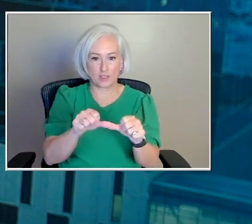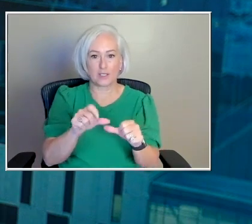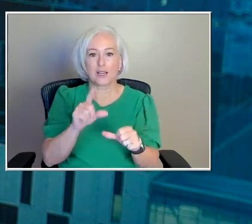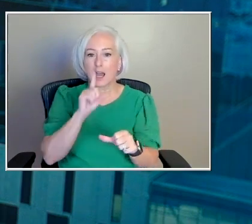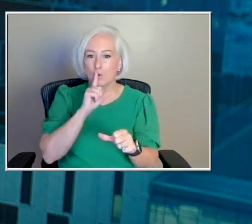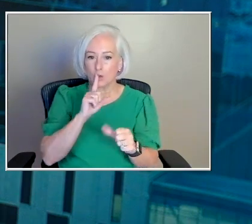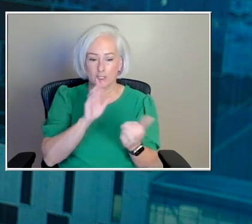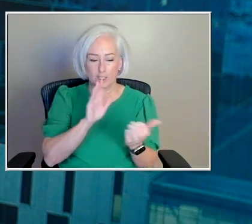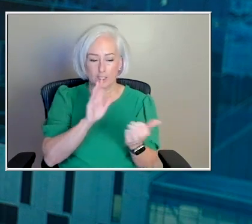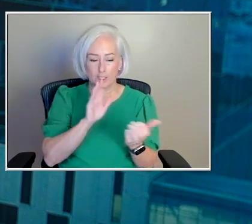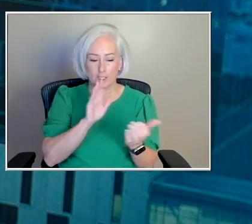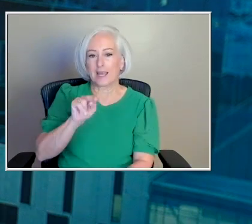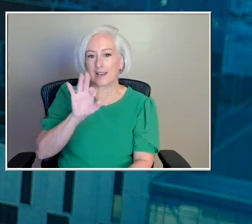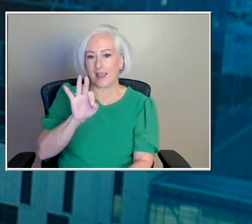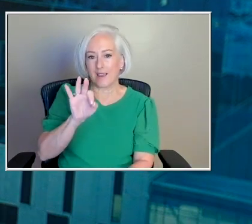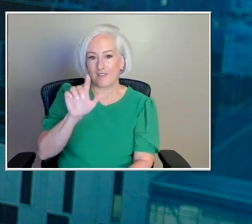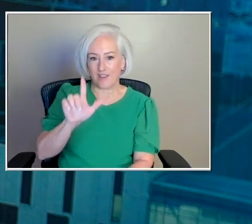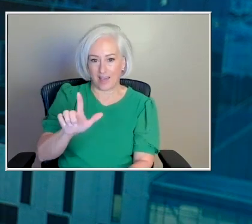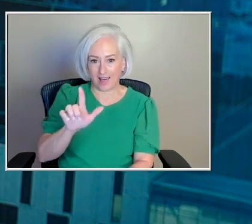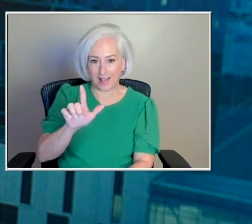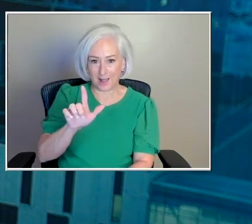That's really what,